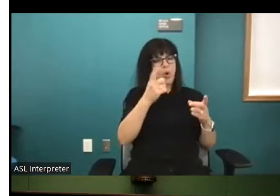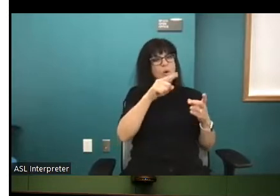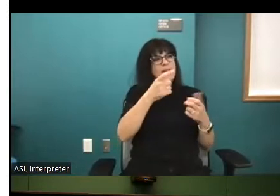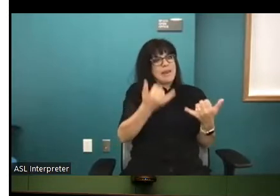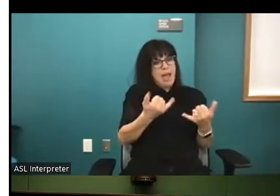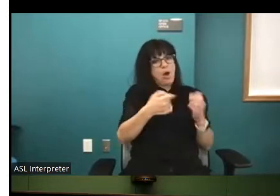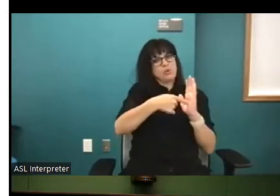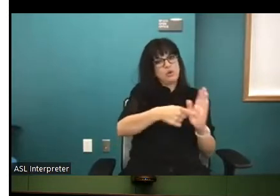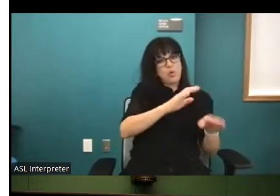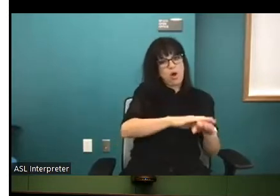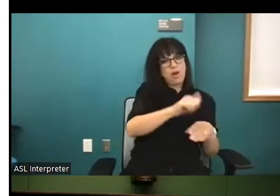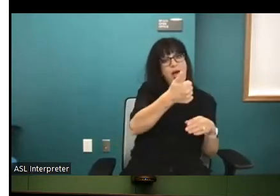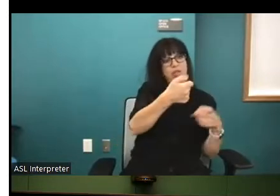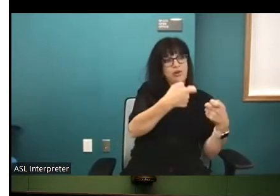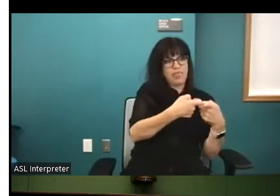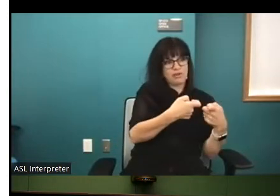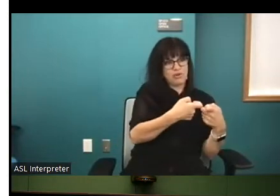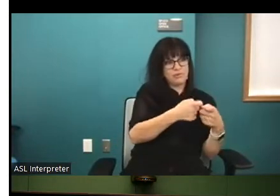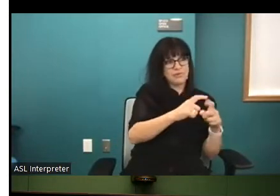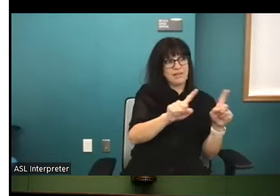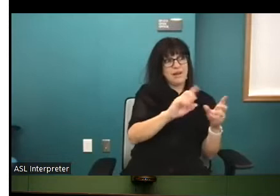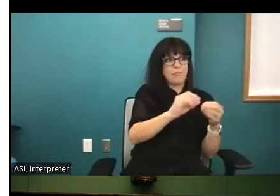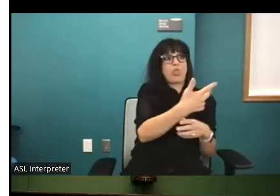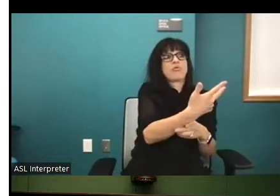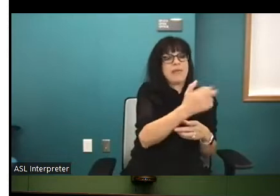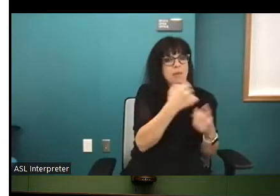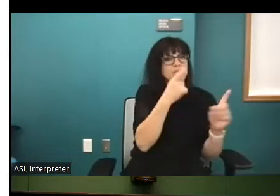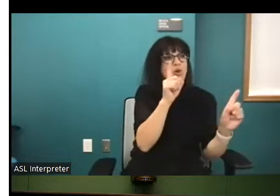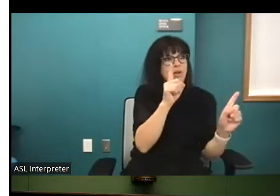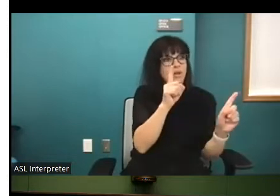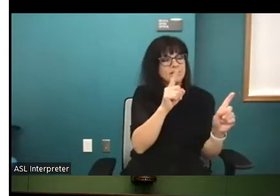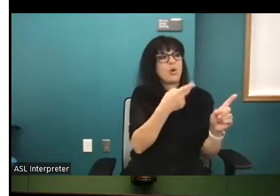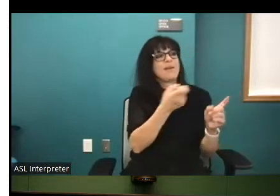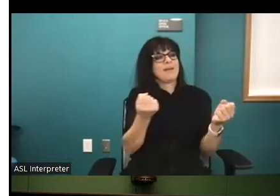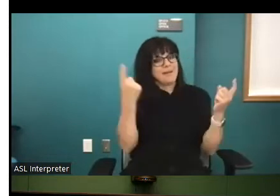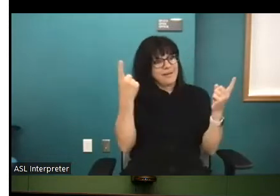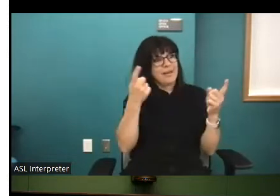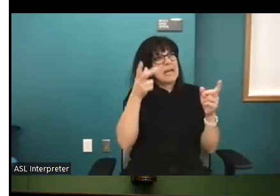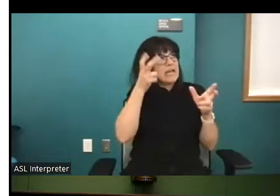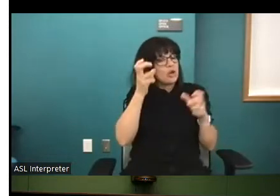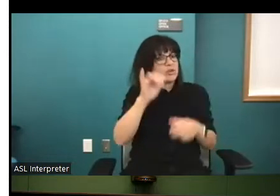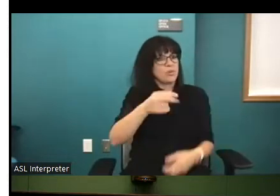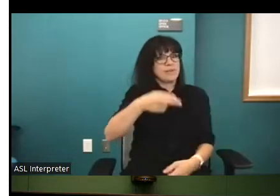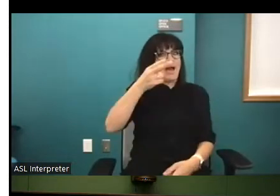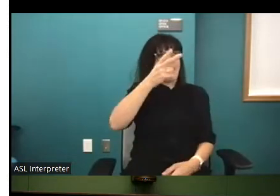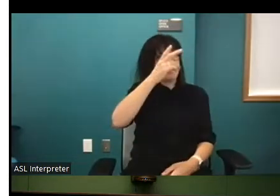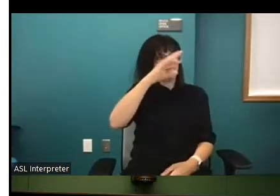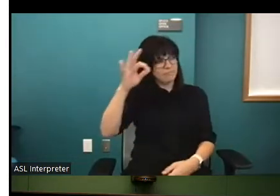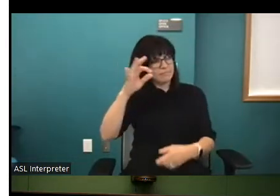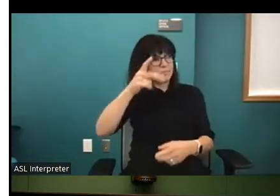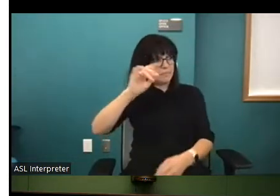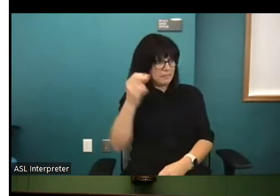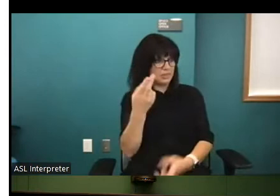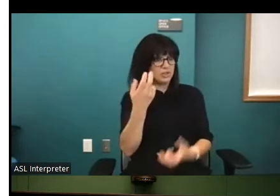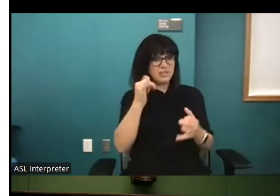now represented on electrode 3 that is working. And so he gets those high pitches. So we're still delivering all low, mid,